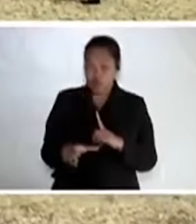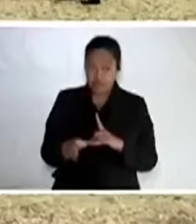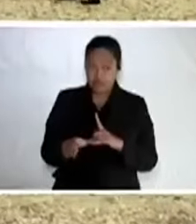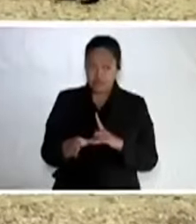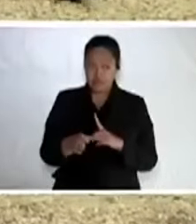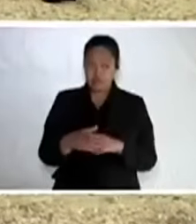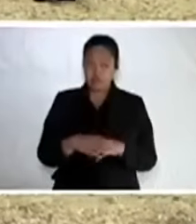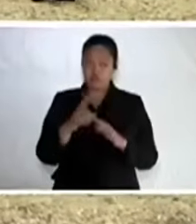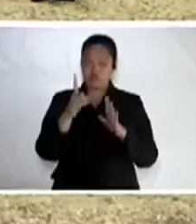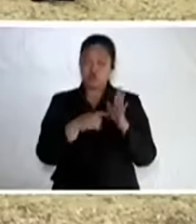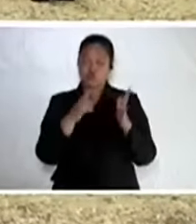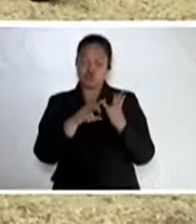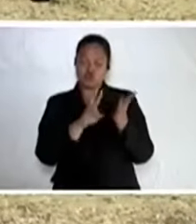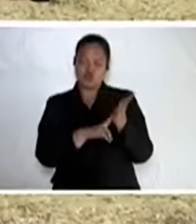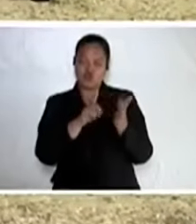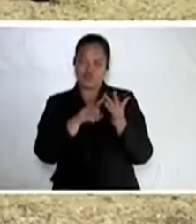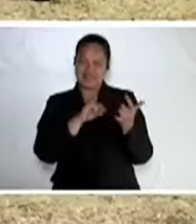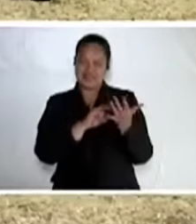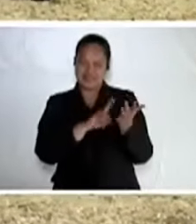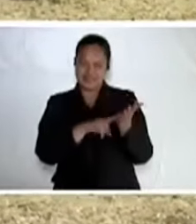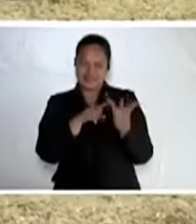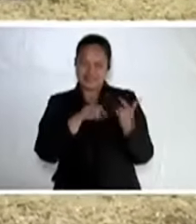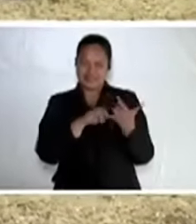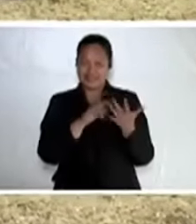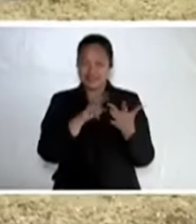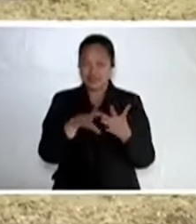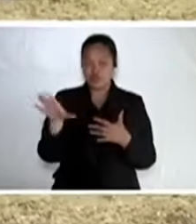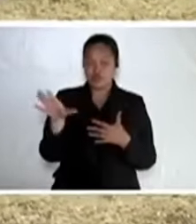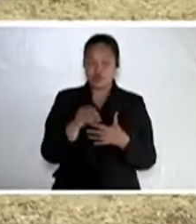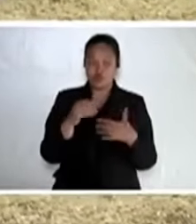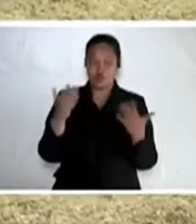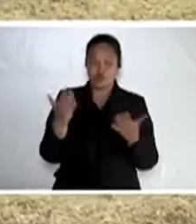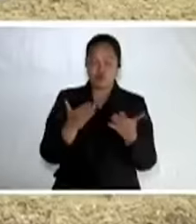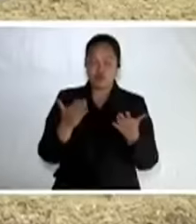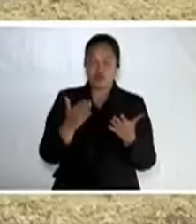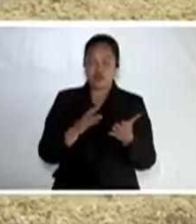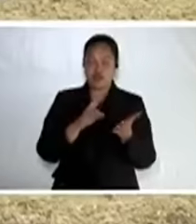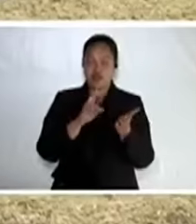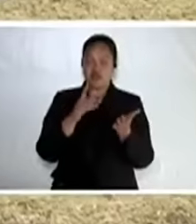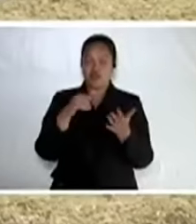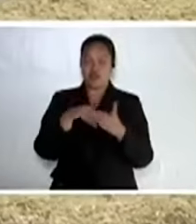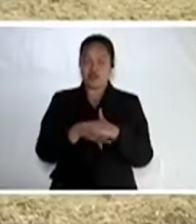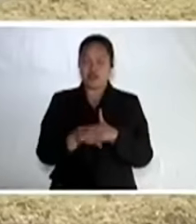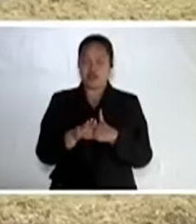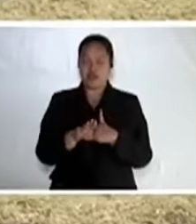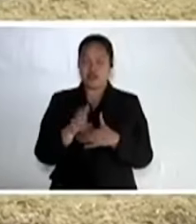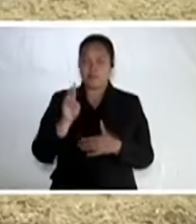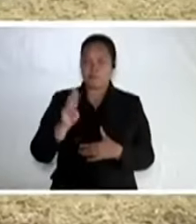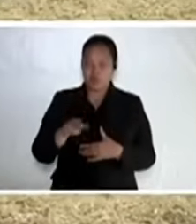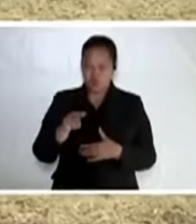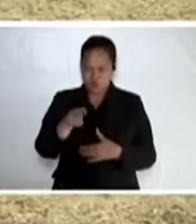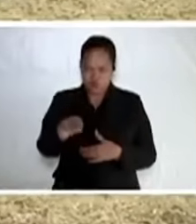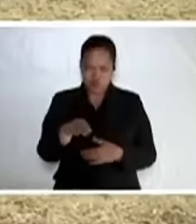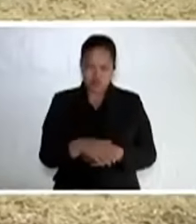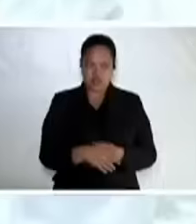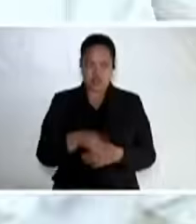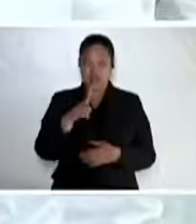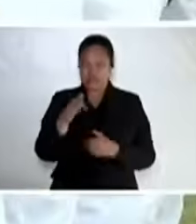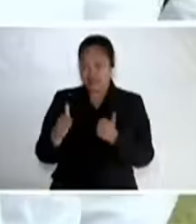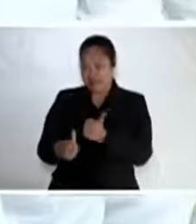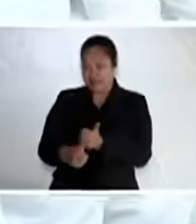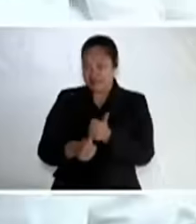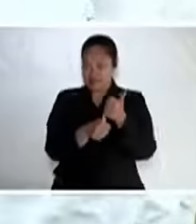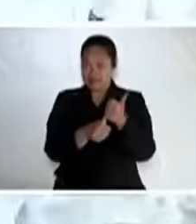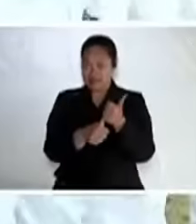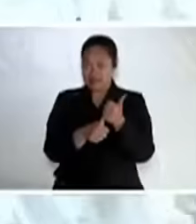Commander Chobilisi Katonibau from Matai Nandoi in Namuka in Maduata. He is assisted